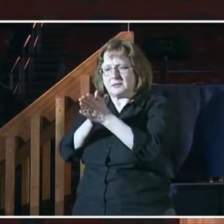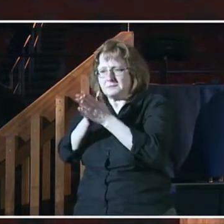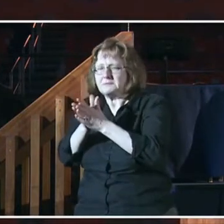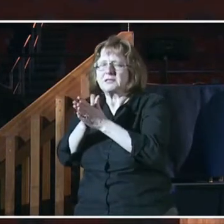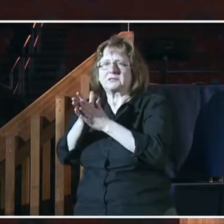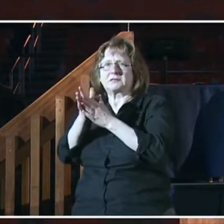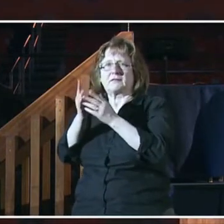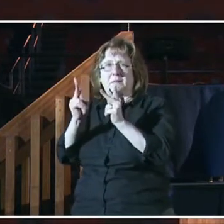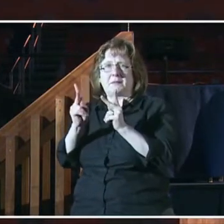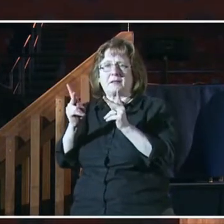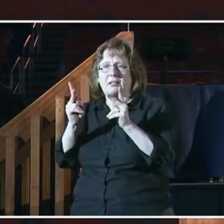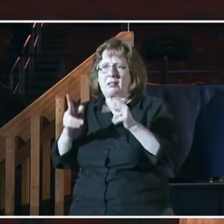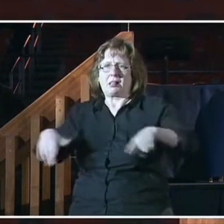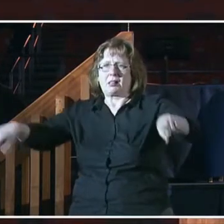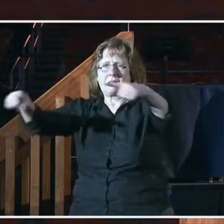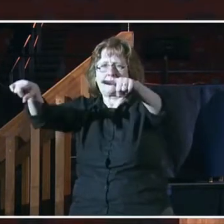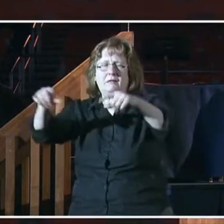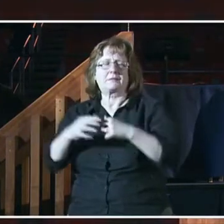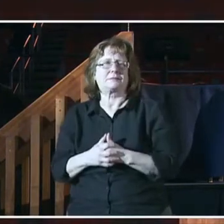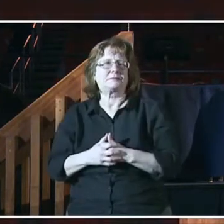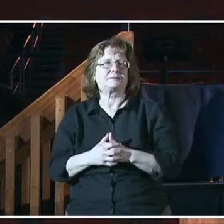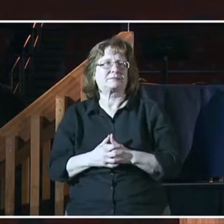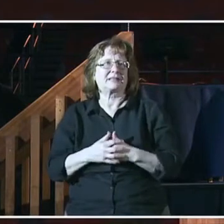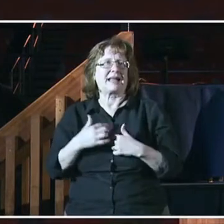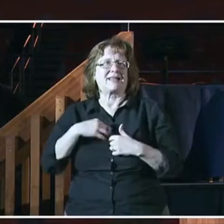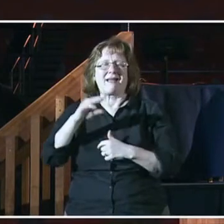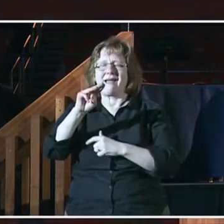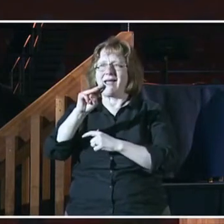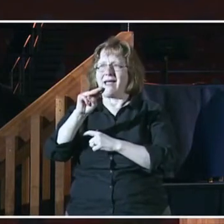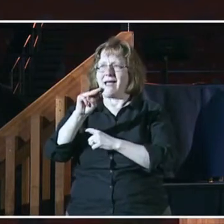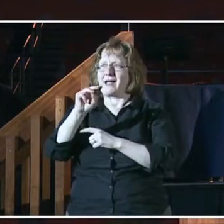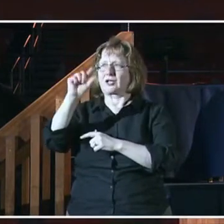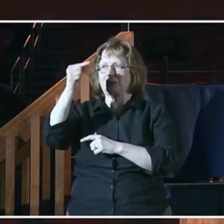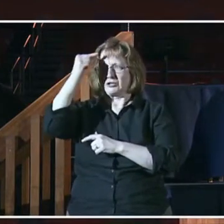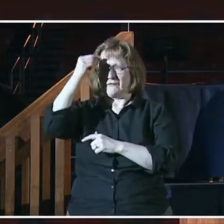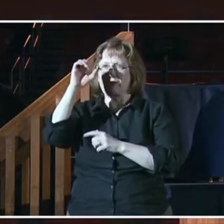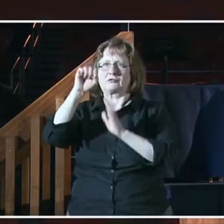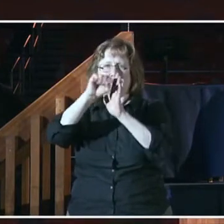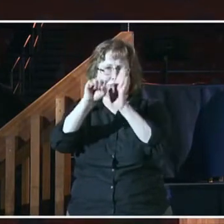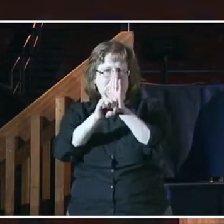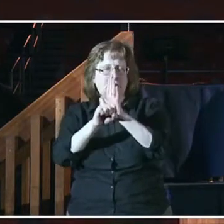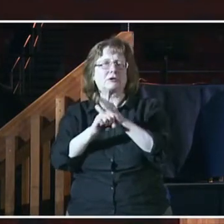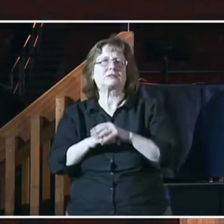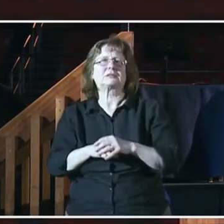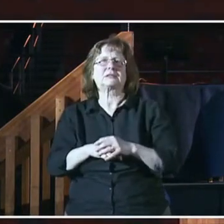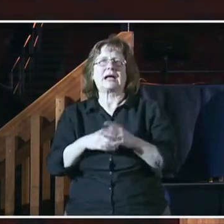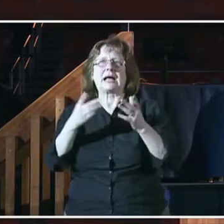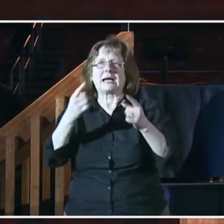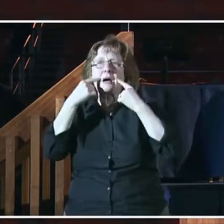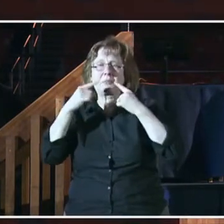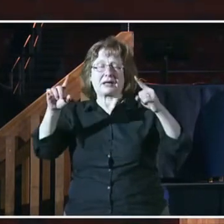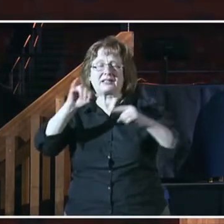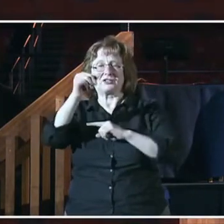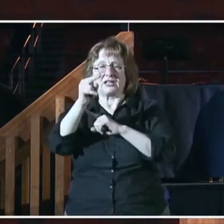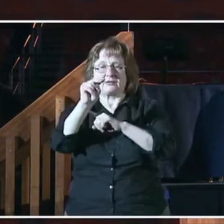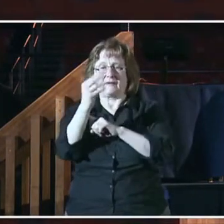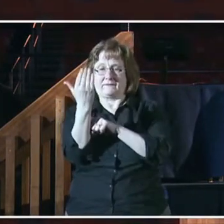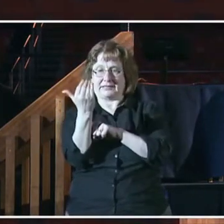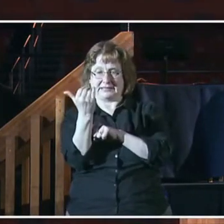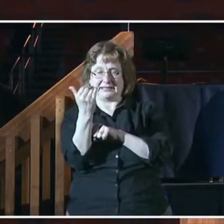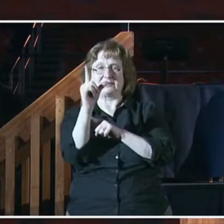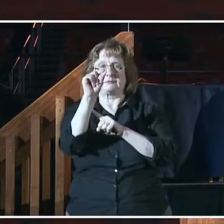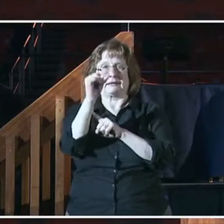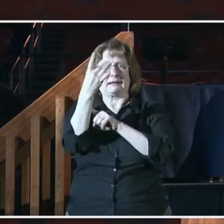all humankind. Therefore, I, Andrew M. Cuomo, Governor of the State of New York, do proclaim January